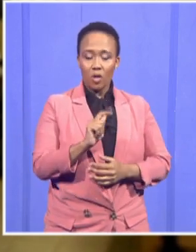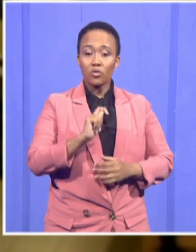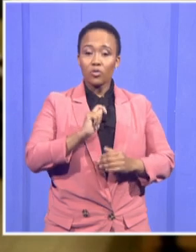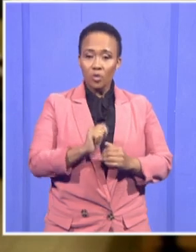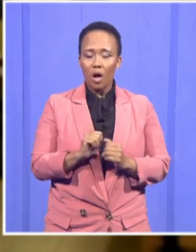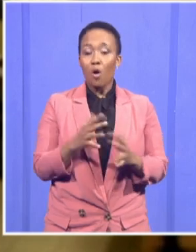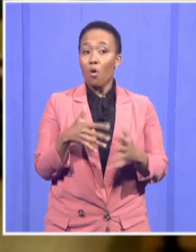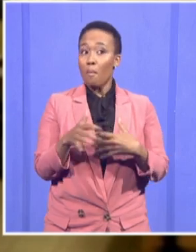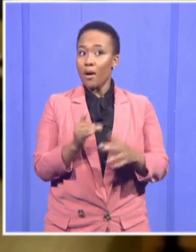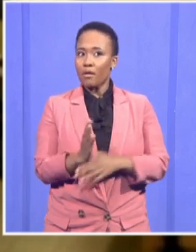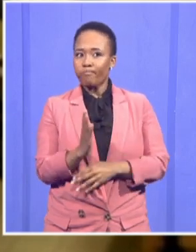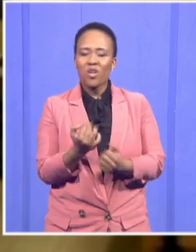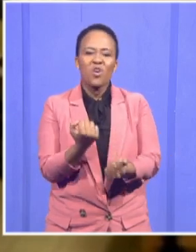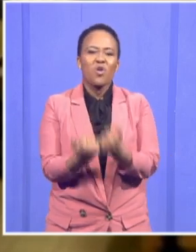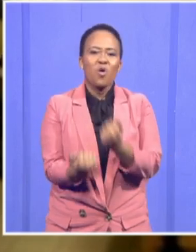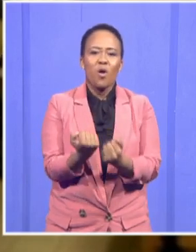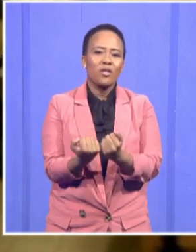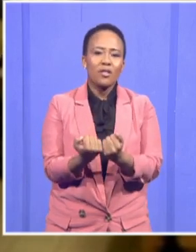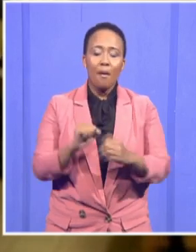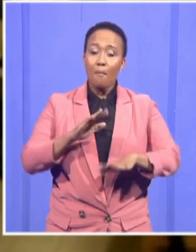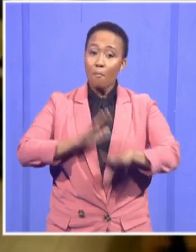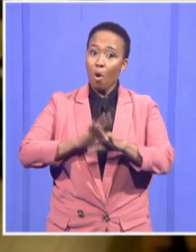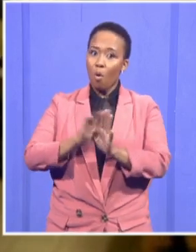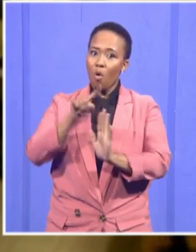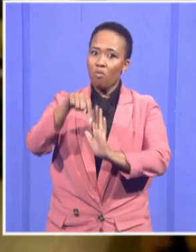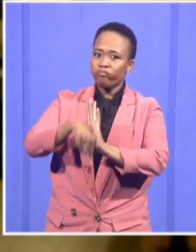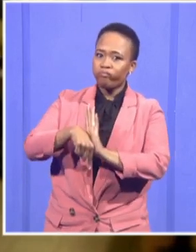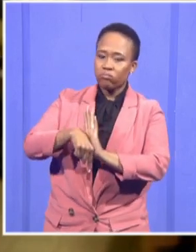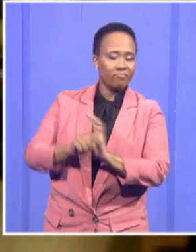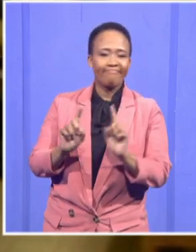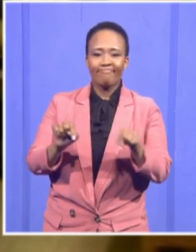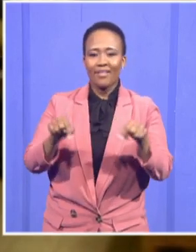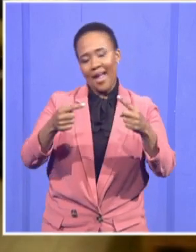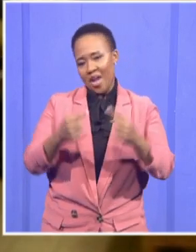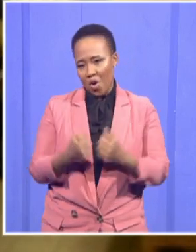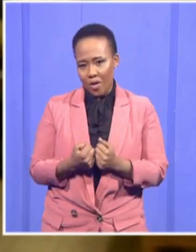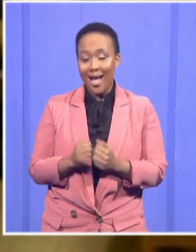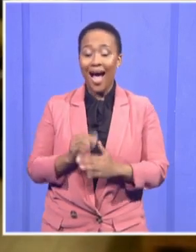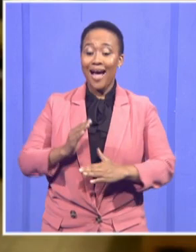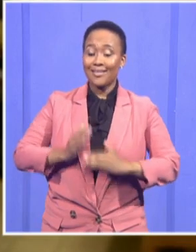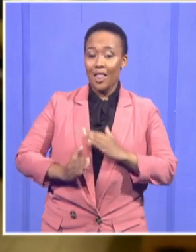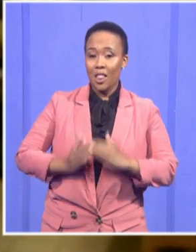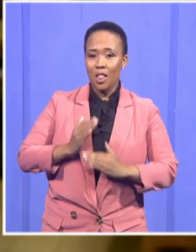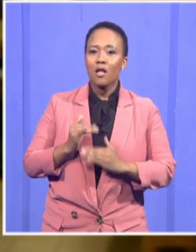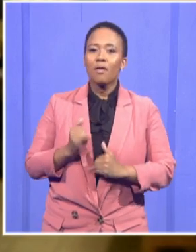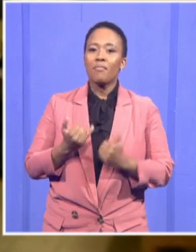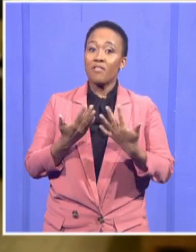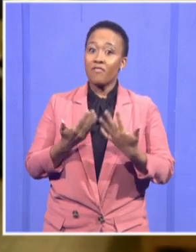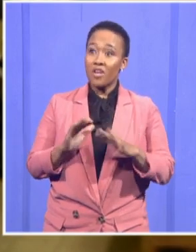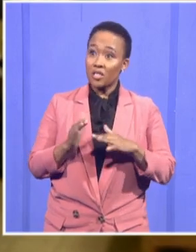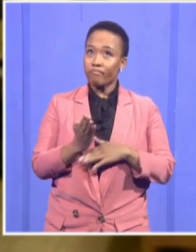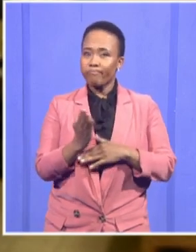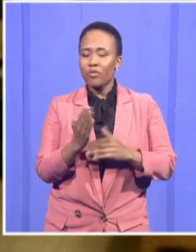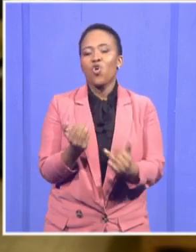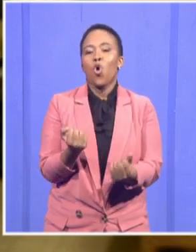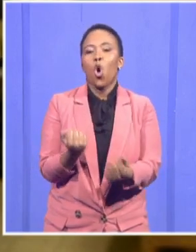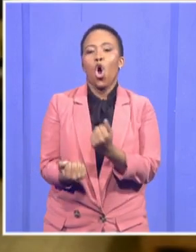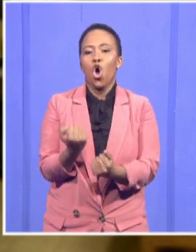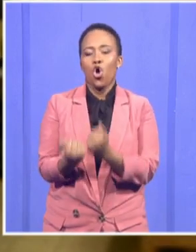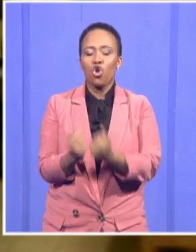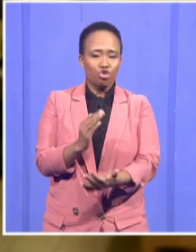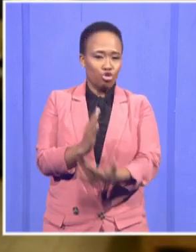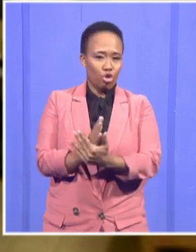court, I cannot divulge much. I cannot go into the merits of the matter until at least then it's been heard in open court. Surely I believe